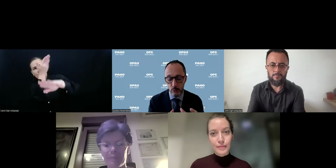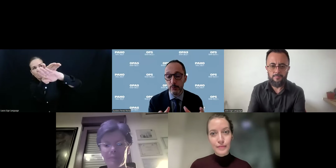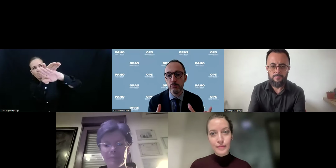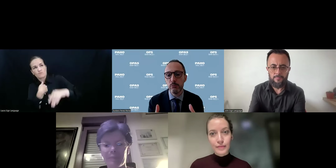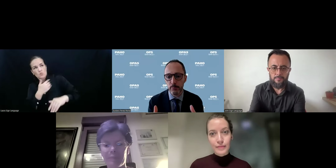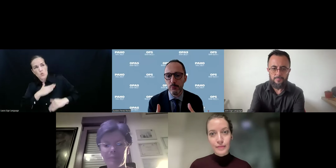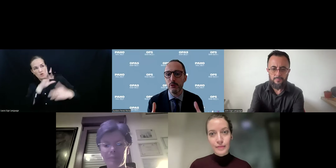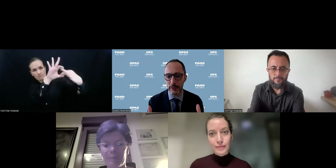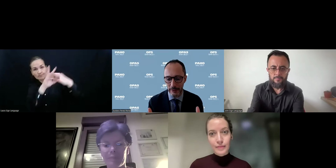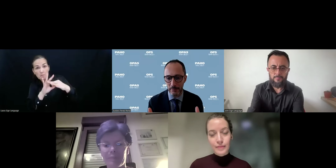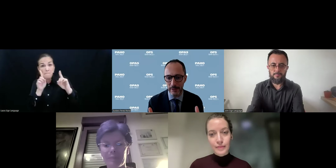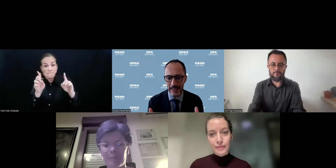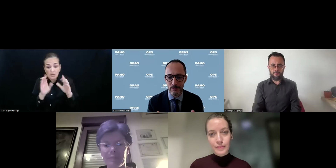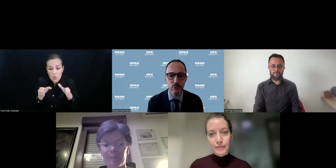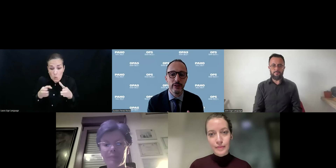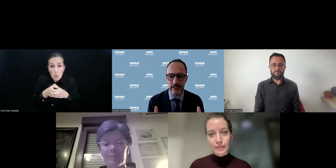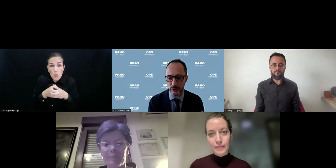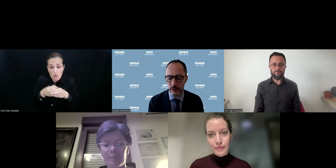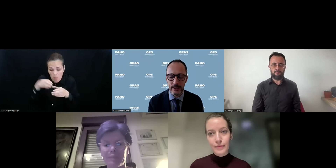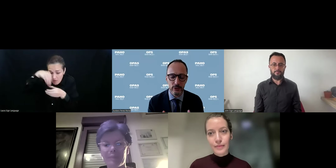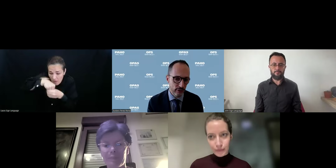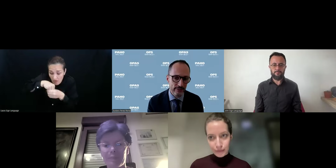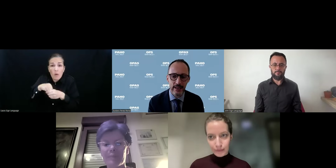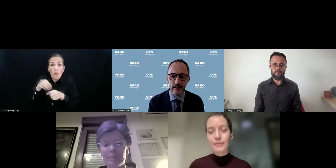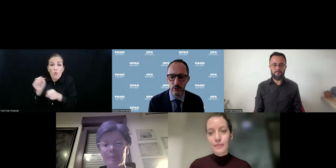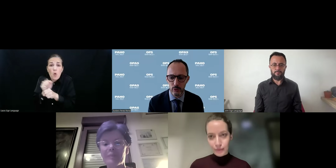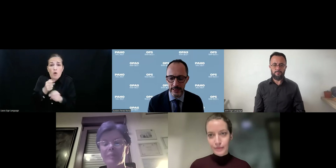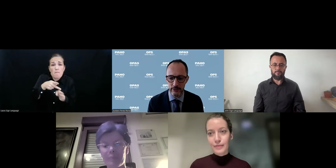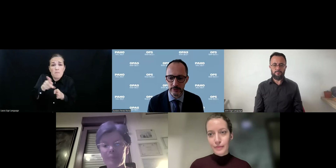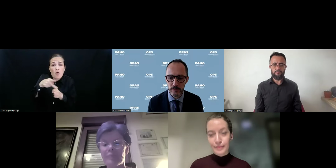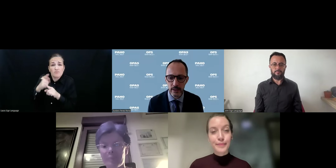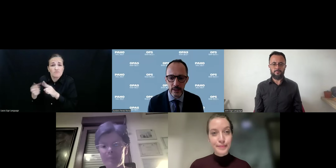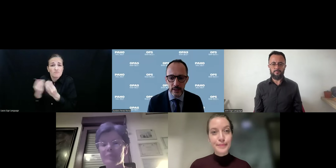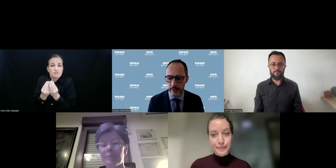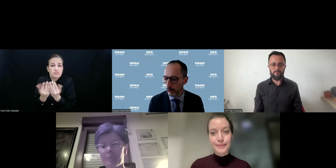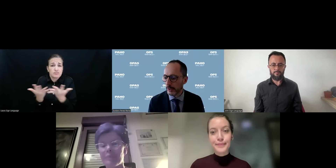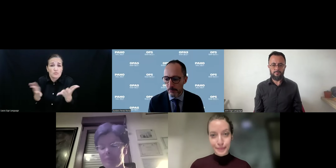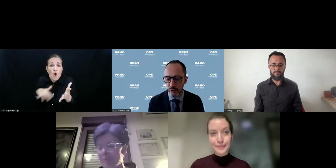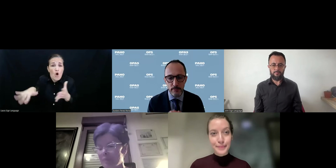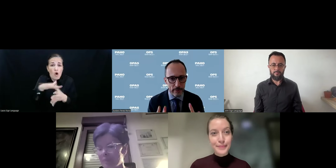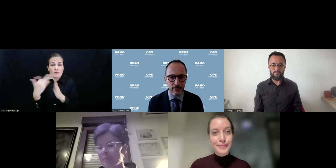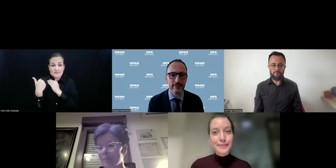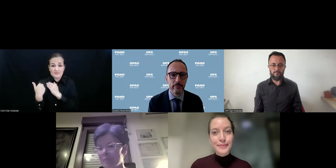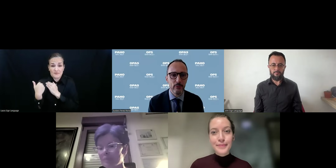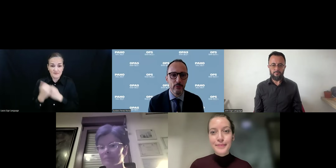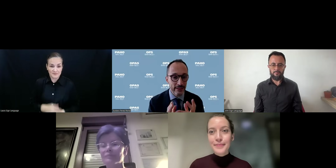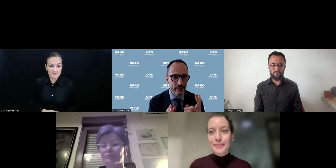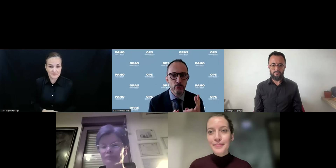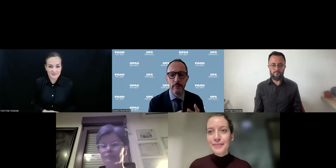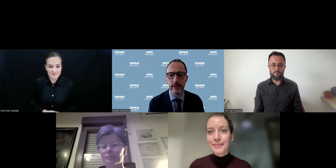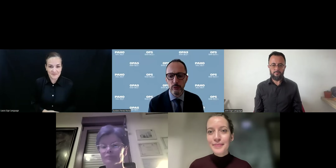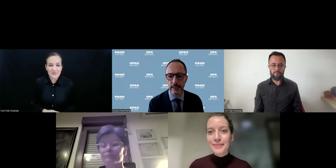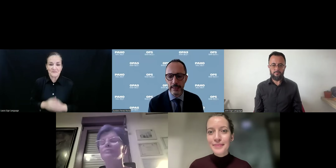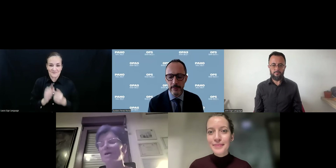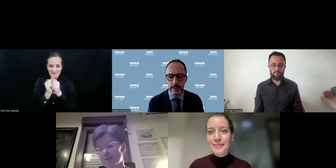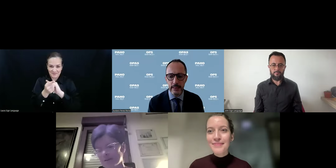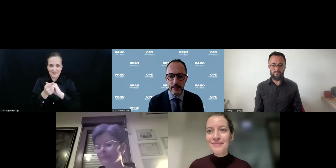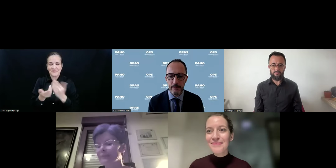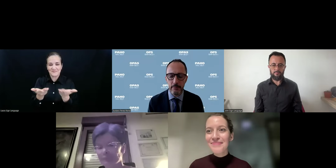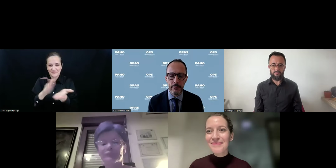countries' grupos requests, but in the end, multisectorial y todos acaban uh, involucrados. Creo que at tenemos the tiempo end, para everyone has to una be segunda involved.